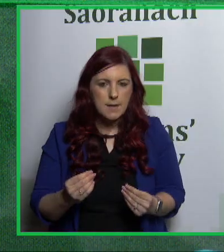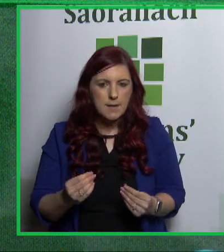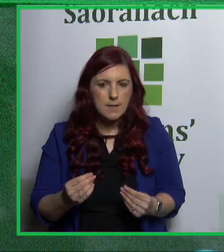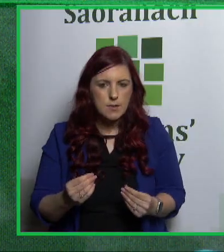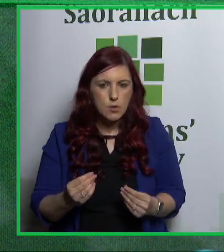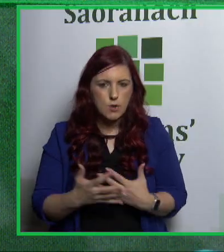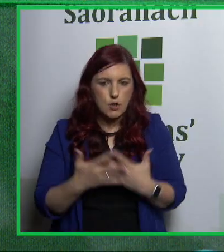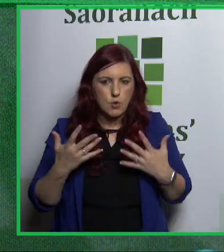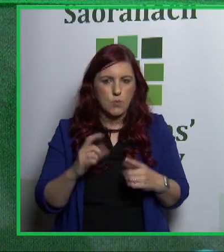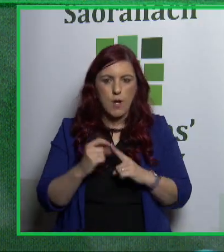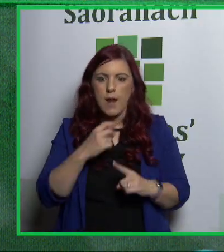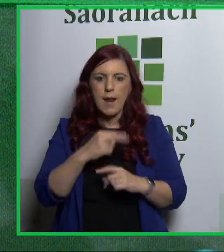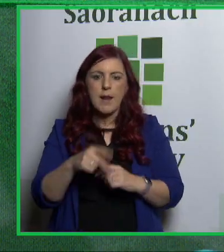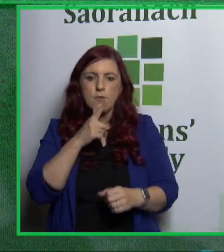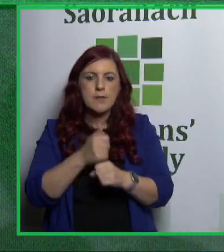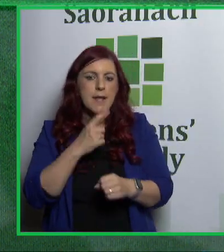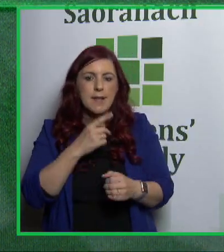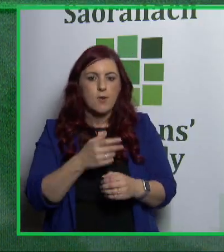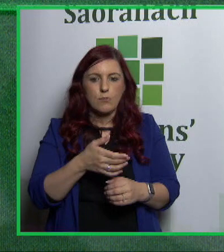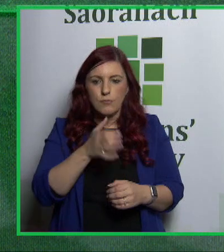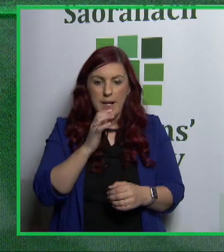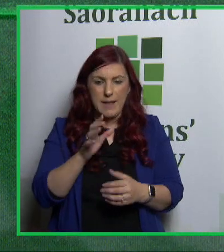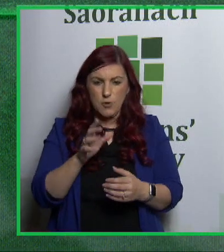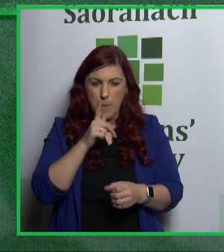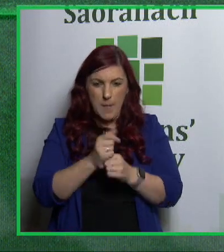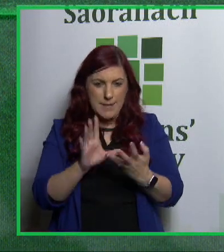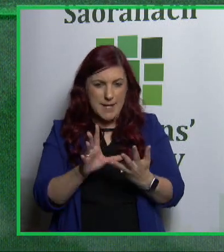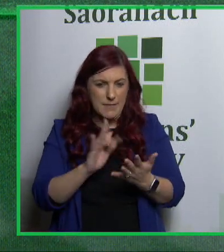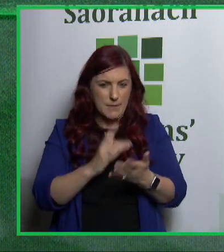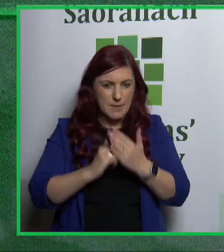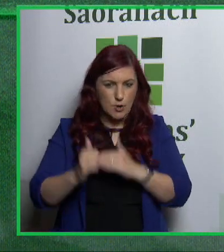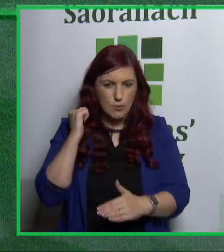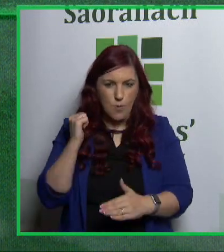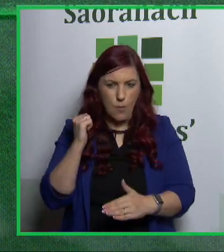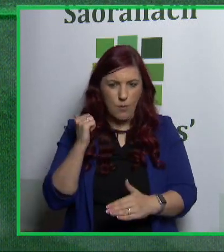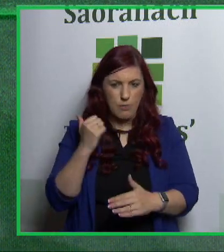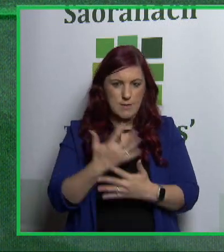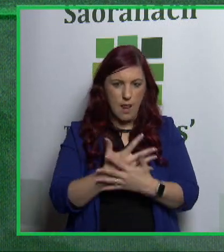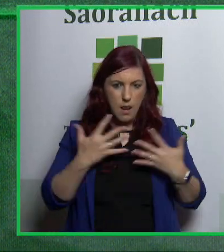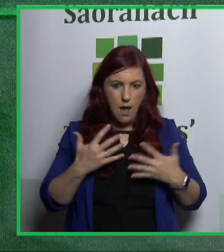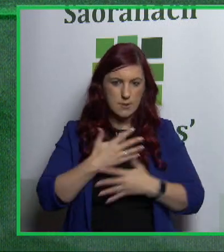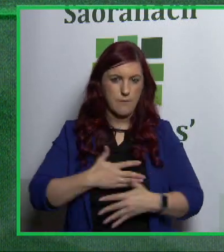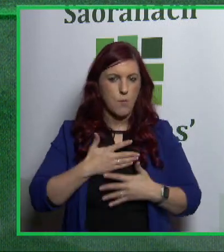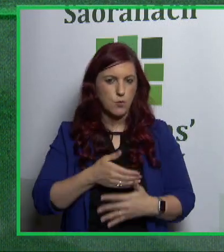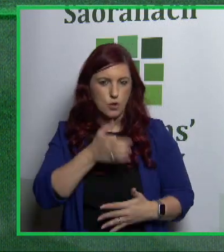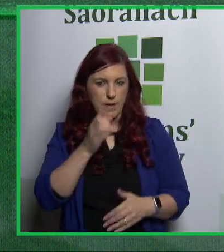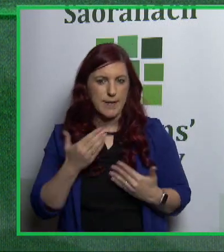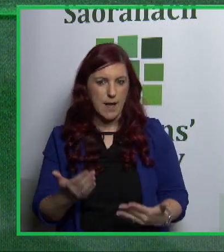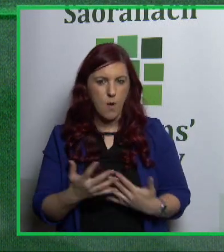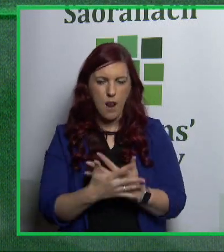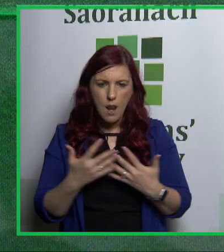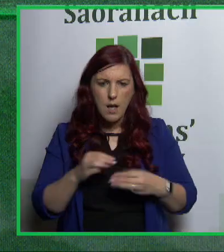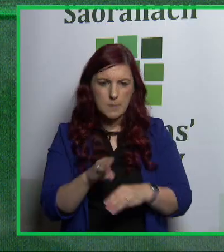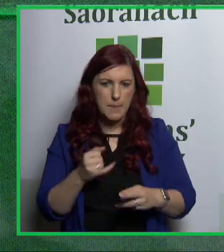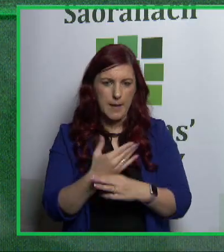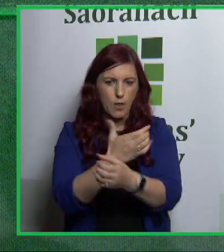of, like, the brain drain that we talked about, you know, 10 or 15 years ago, but there's a massive emotional drain there left. Loads of people's family members left the country. There was a lot